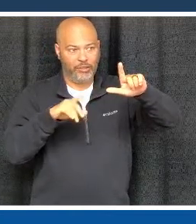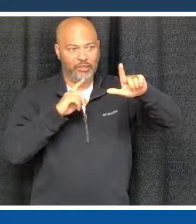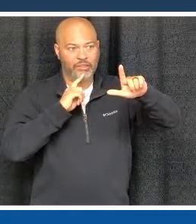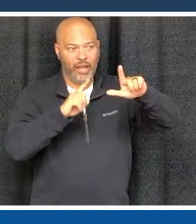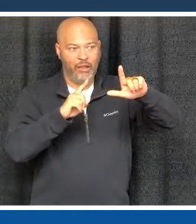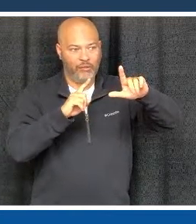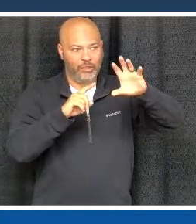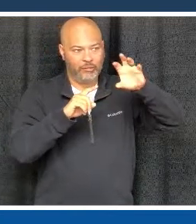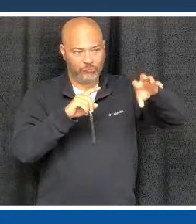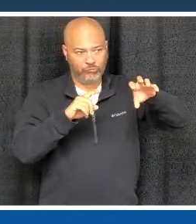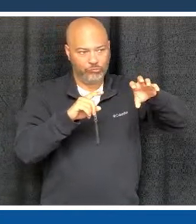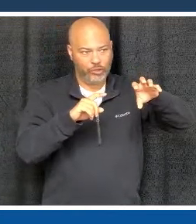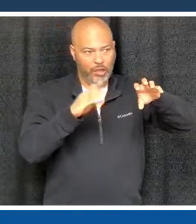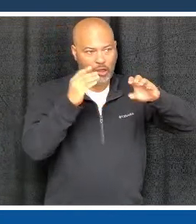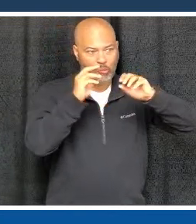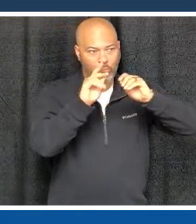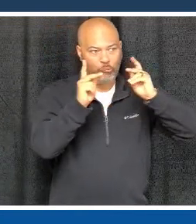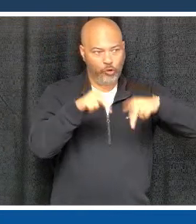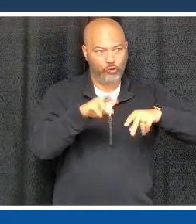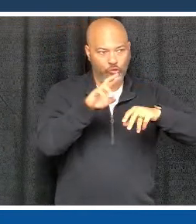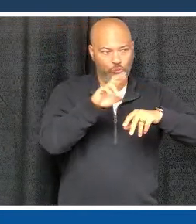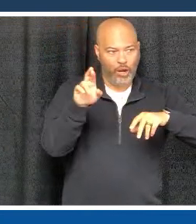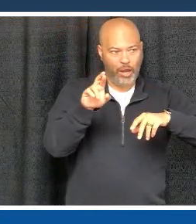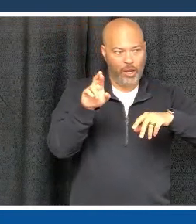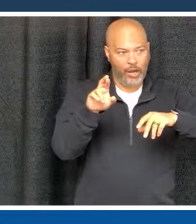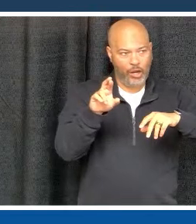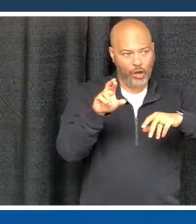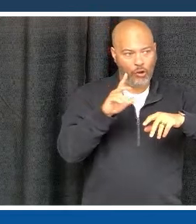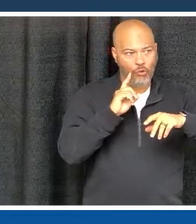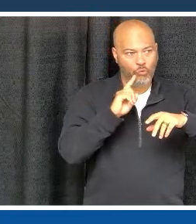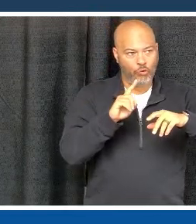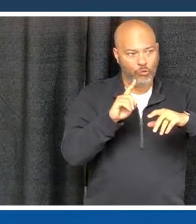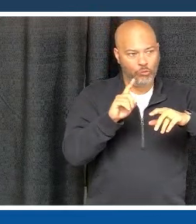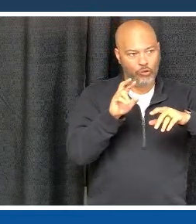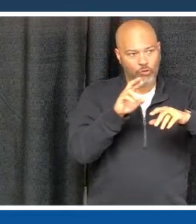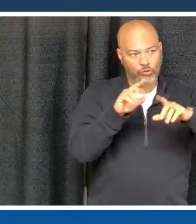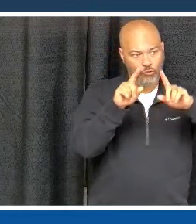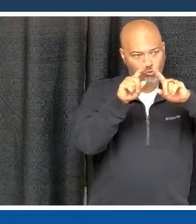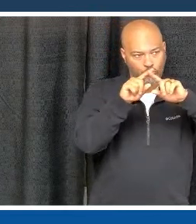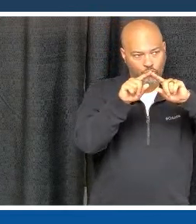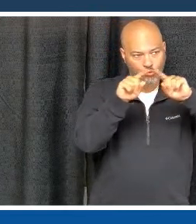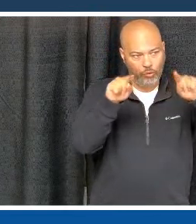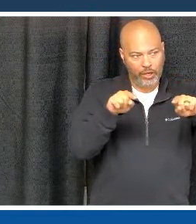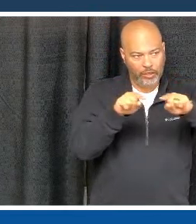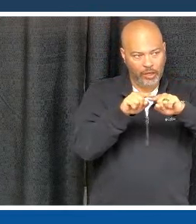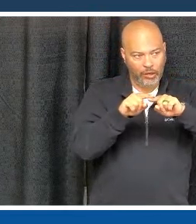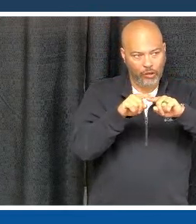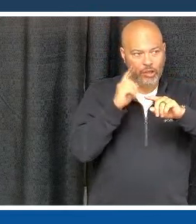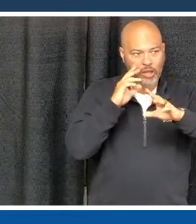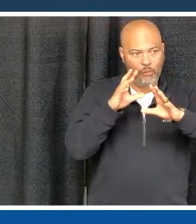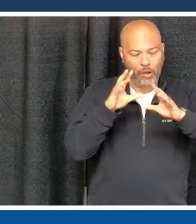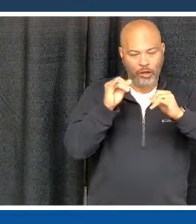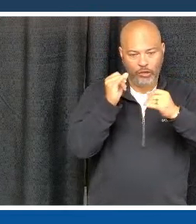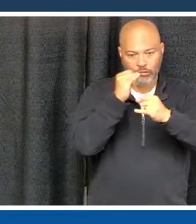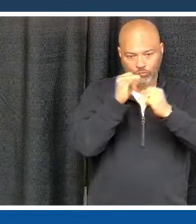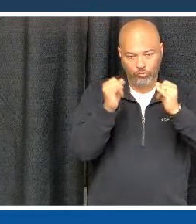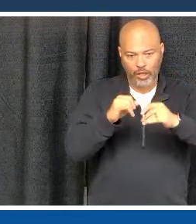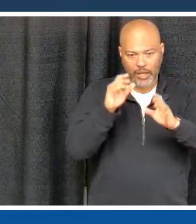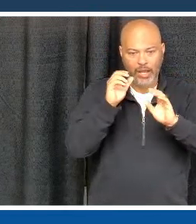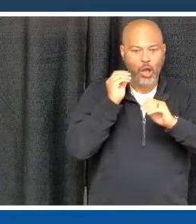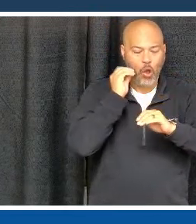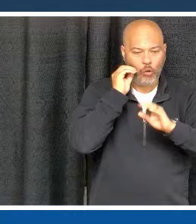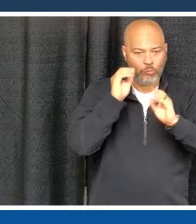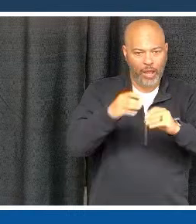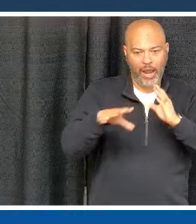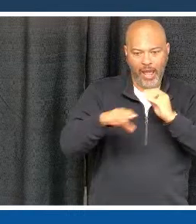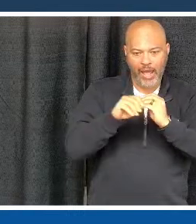landlocked parcel. The person to the right owns what would be the rectangle. They're going to replat them, keep the home there, and add